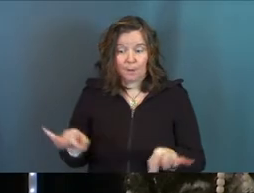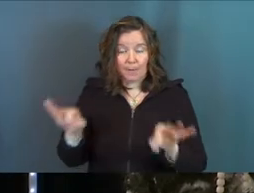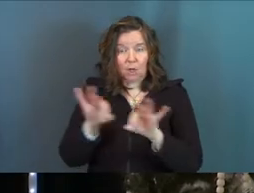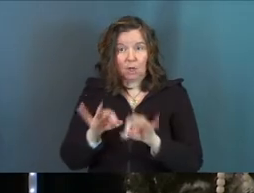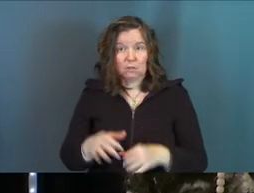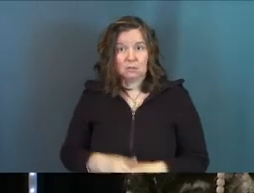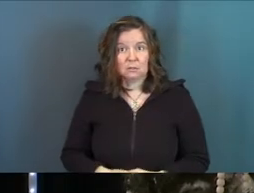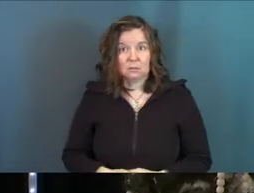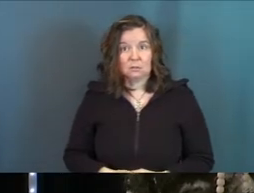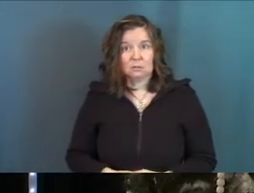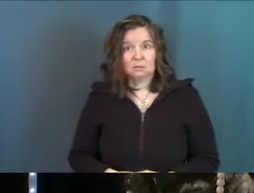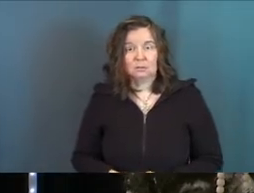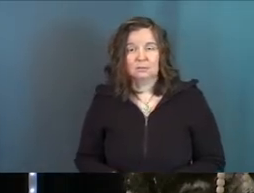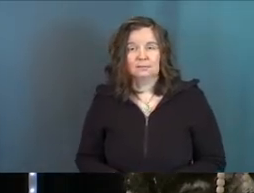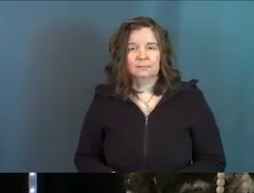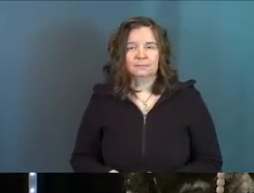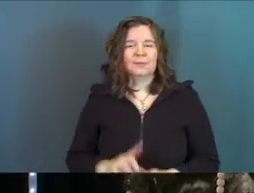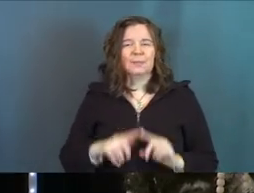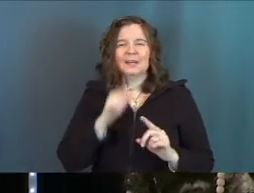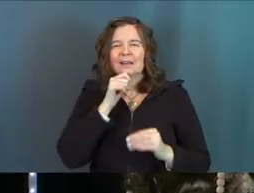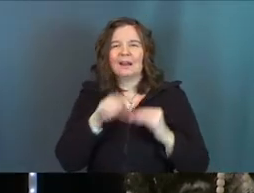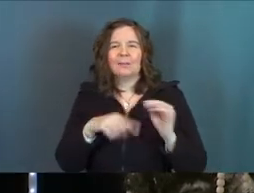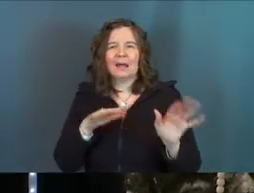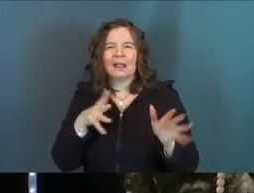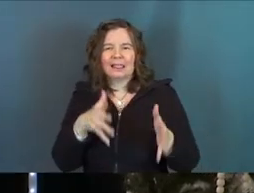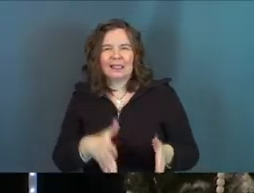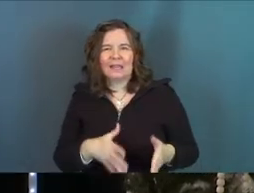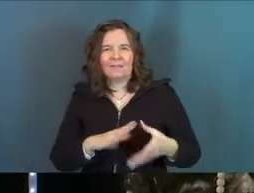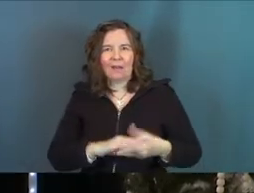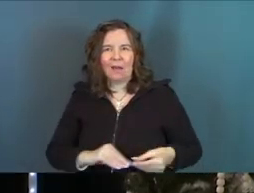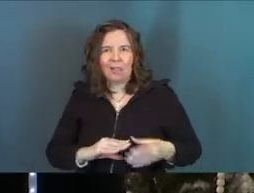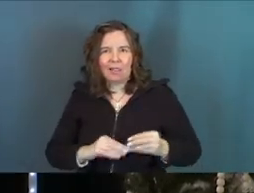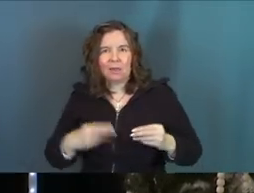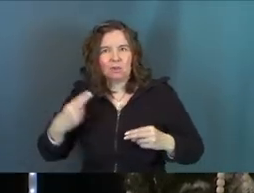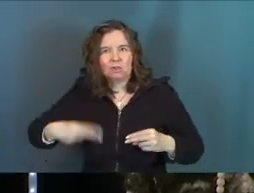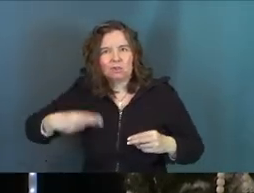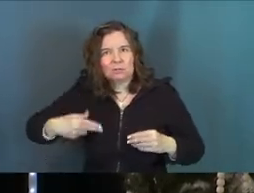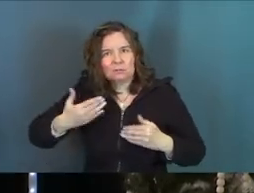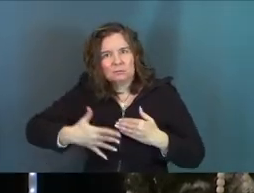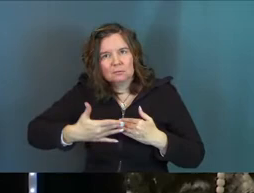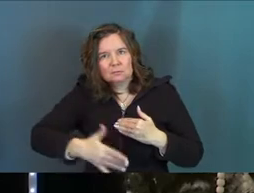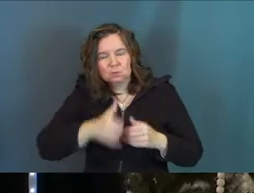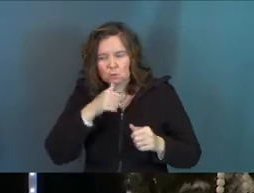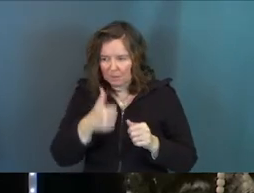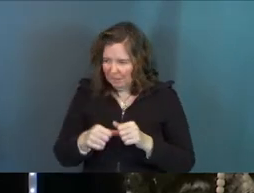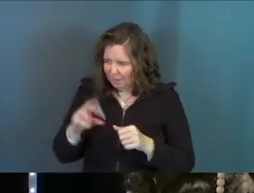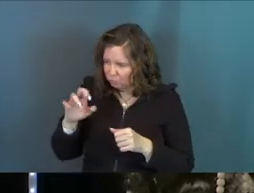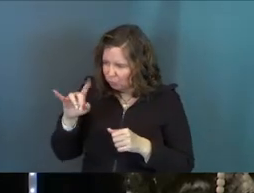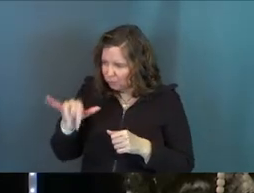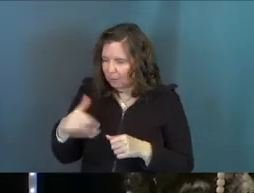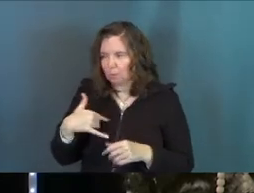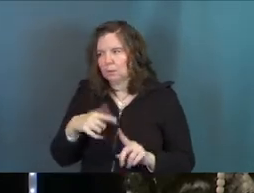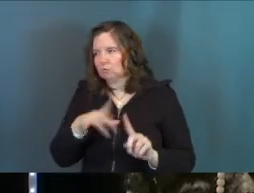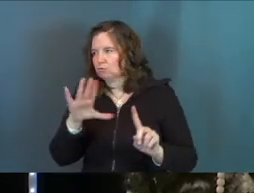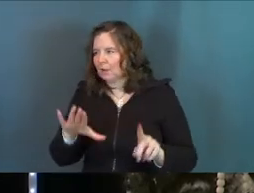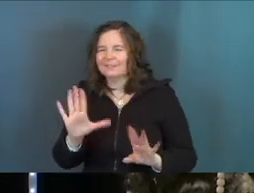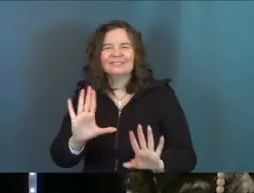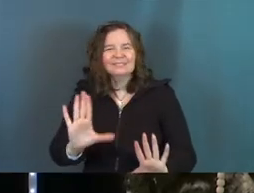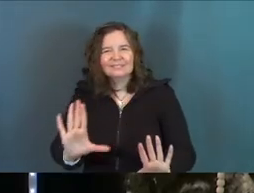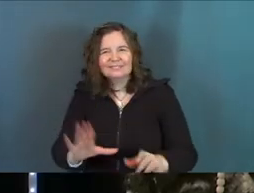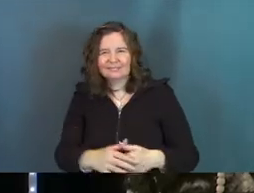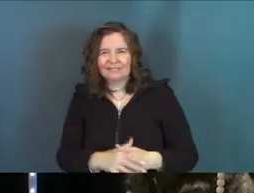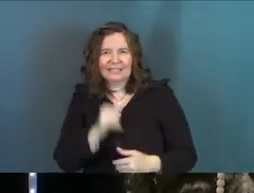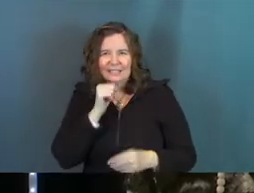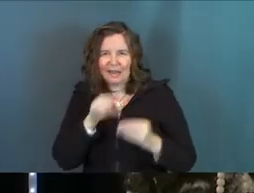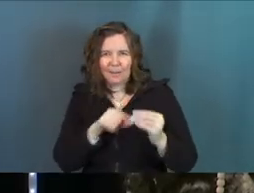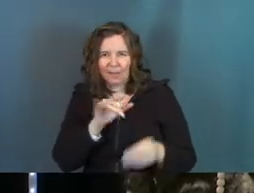matters. But it's not about leaving a legacy behind. It's not about being remembered so that people can look back, like, do you remember Ricky? Man, he was great. And it's like, no.